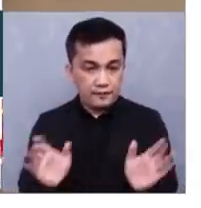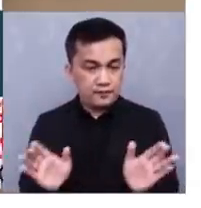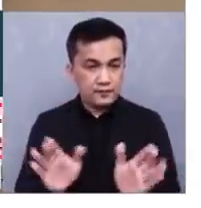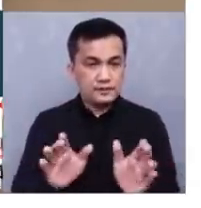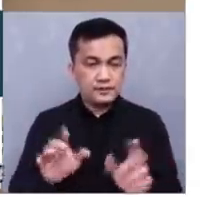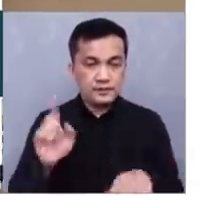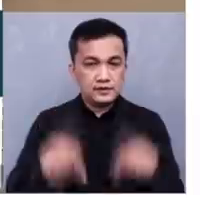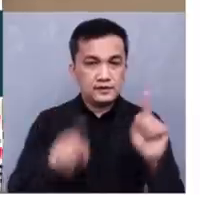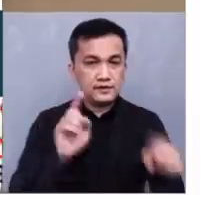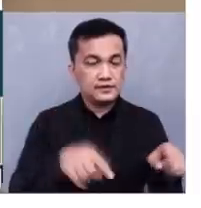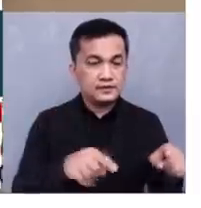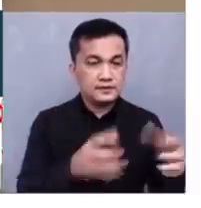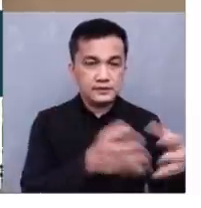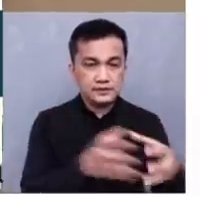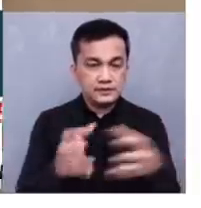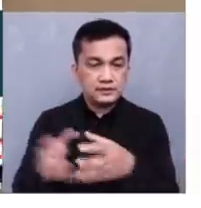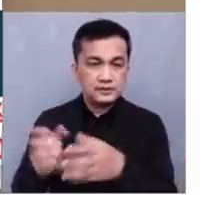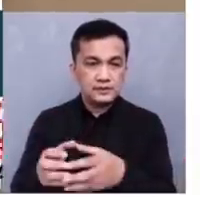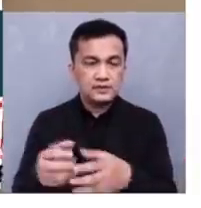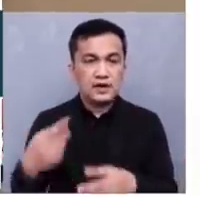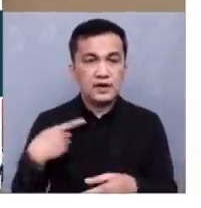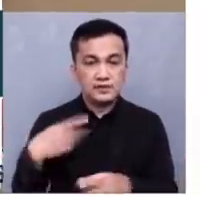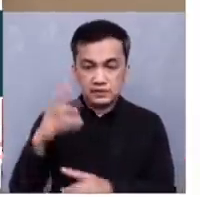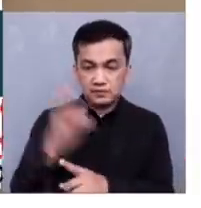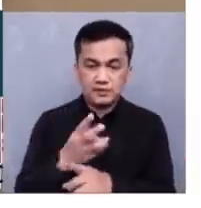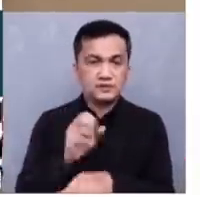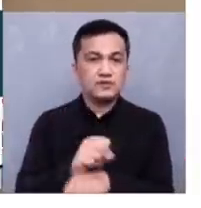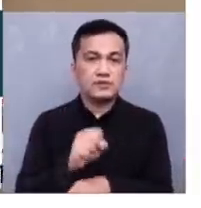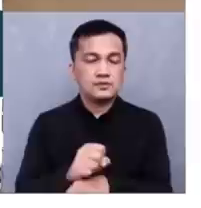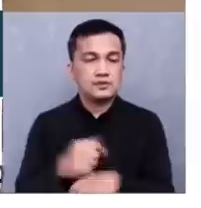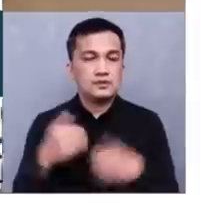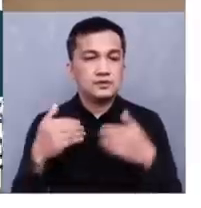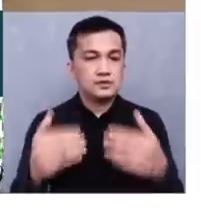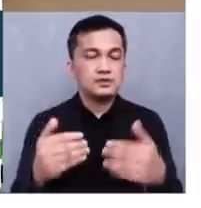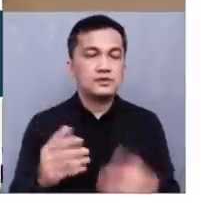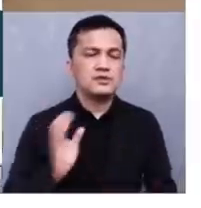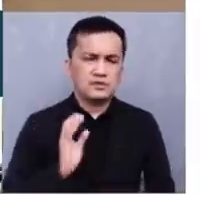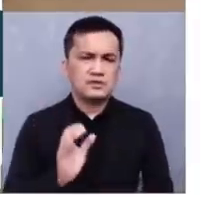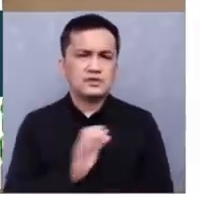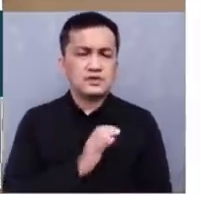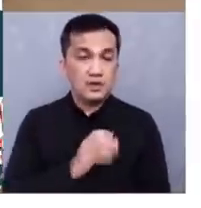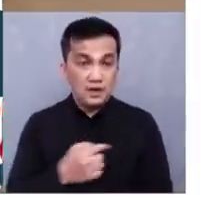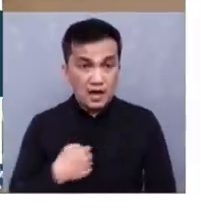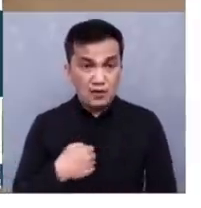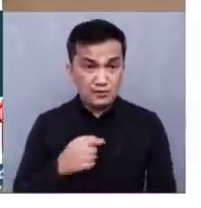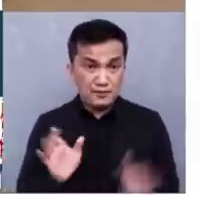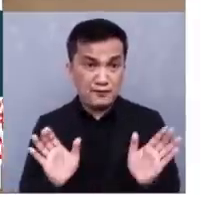whips. We have still 6 months to work as a Congress. So I'm the one pushing,